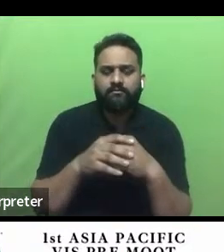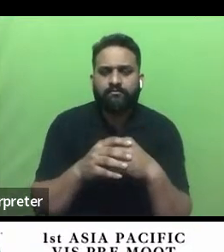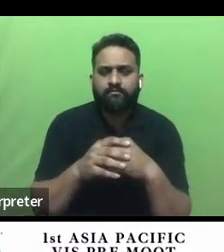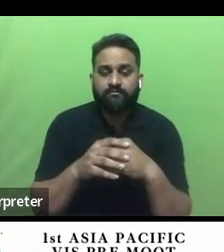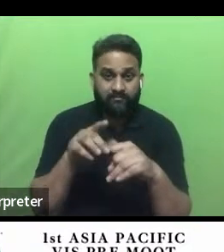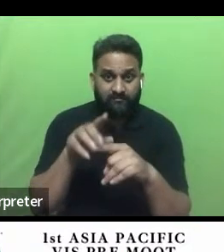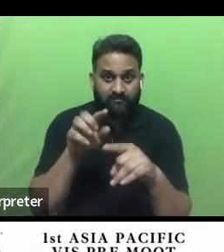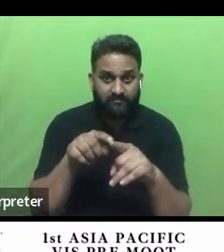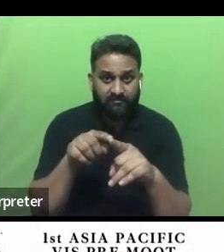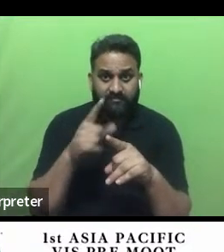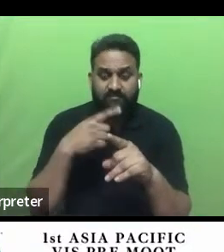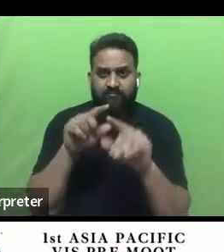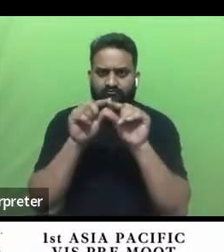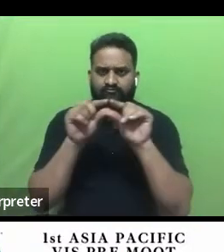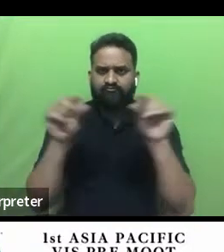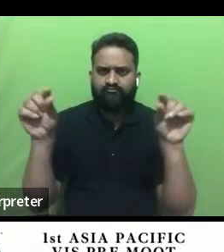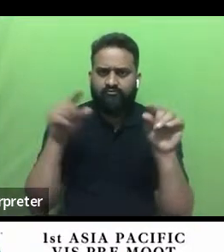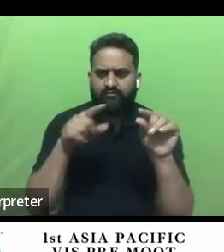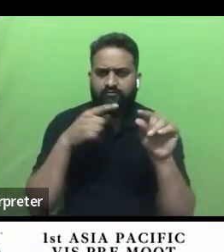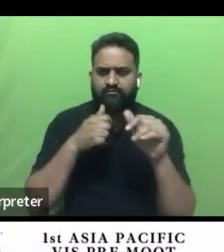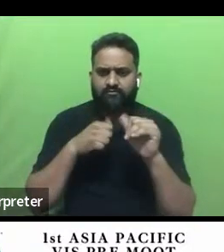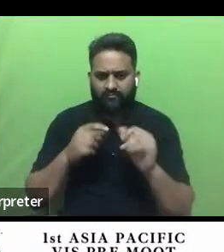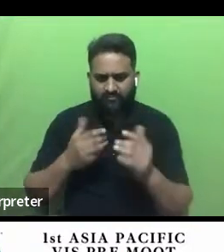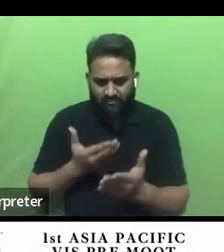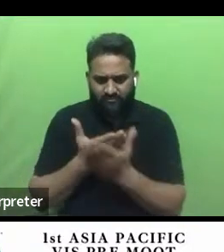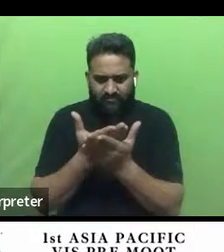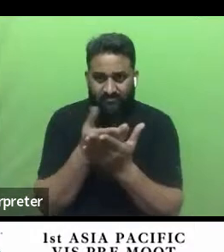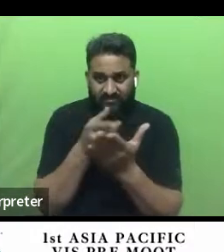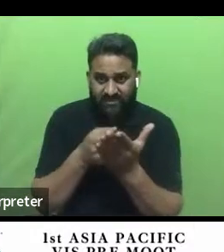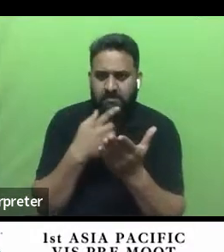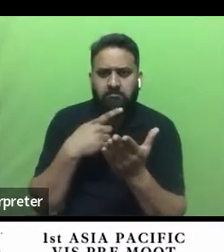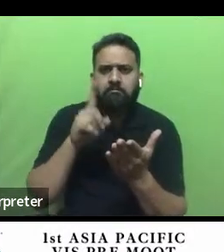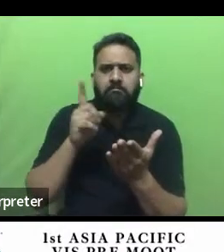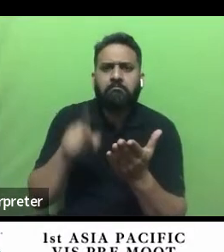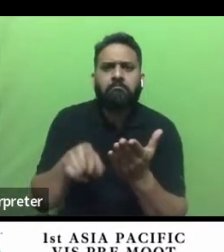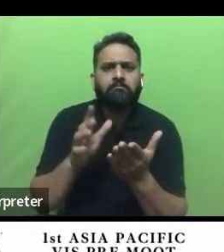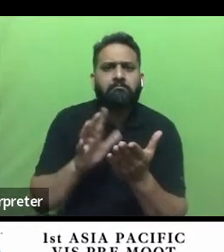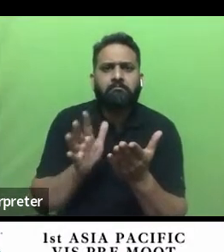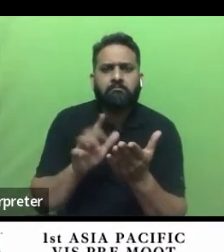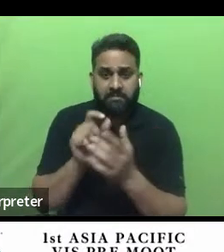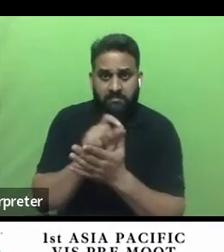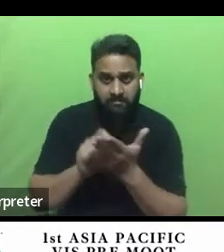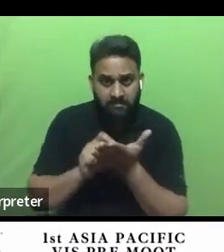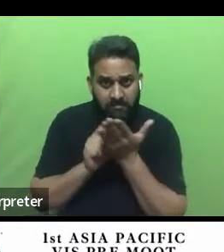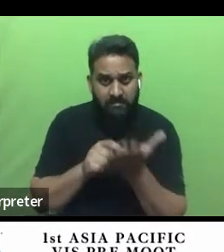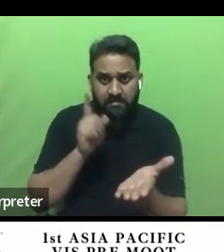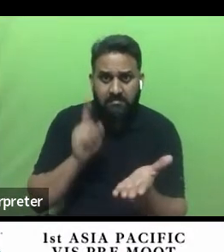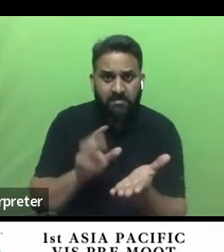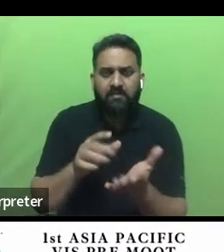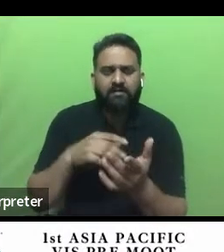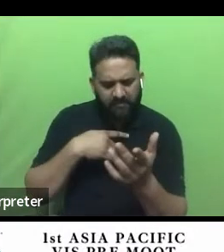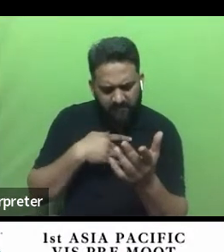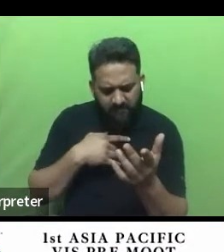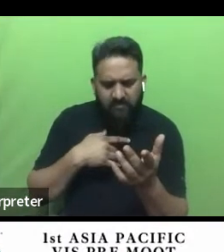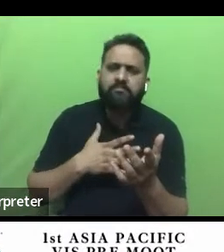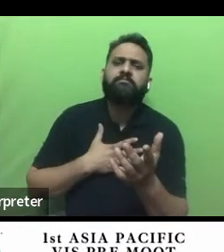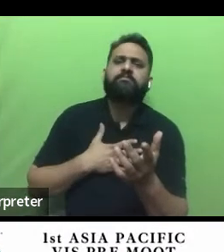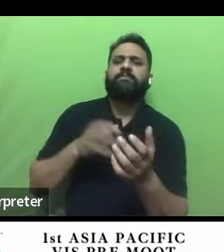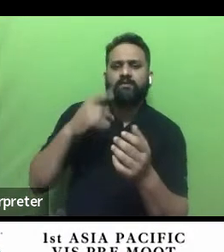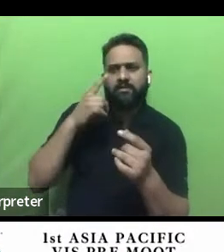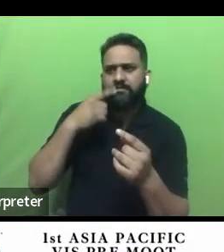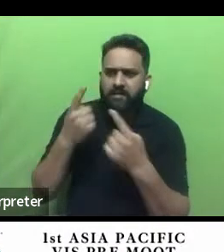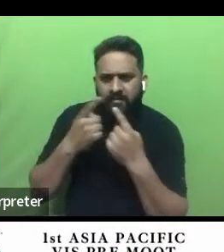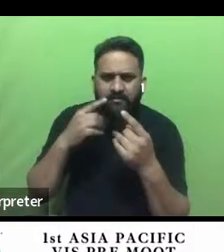the definition for an arbitration agreement does not require it to be in writing. Therefore, we rely on the mutual agreement